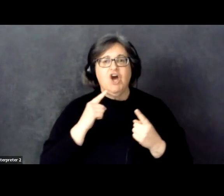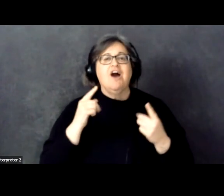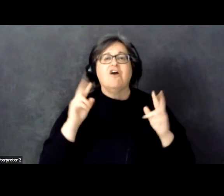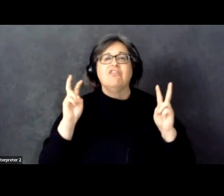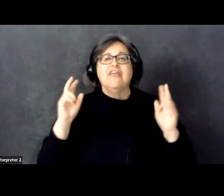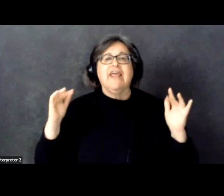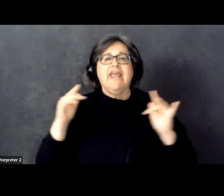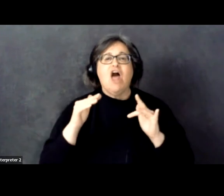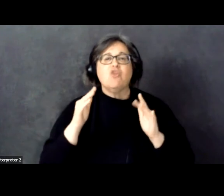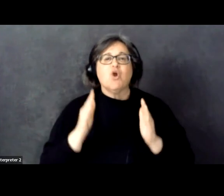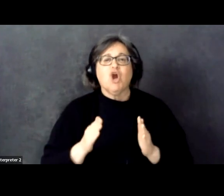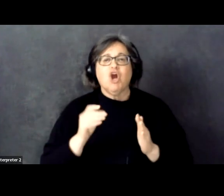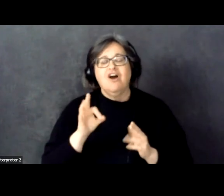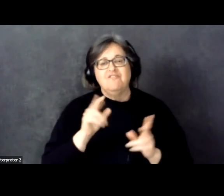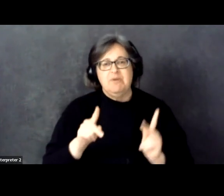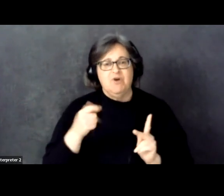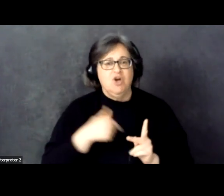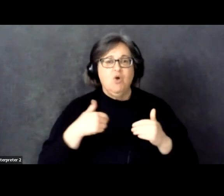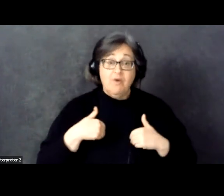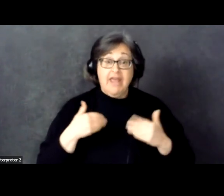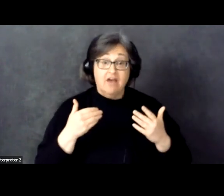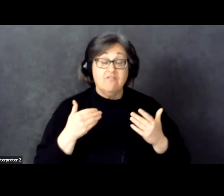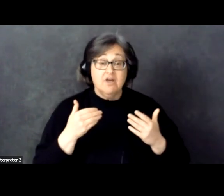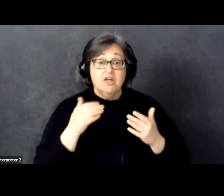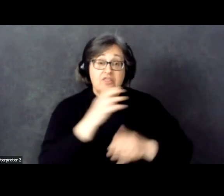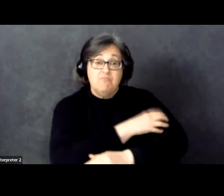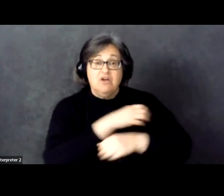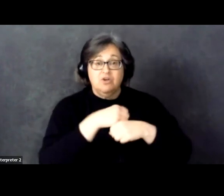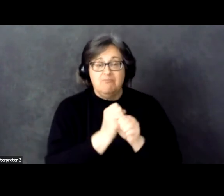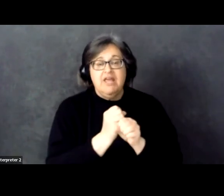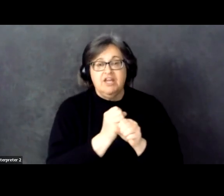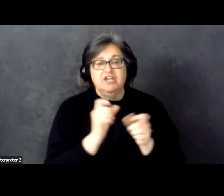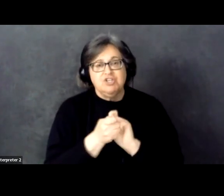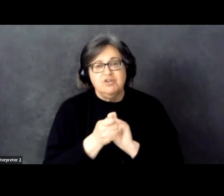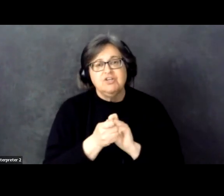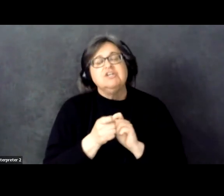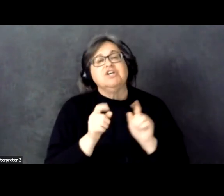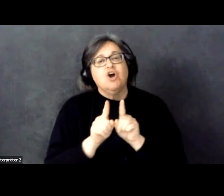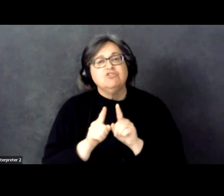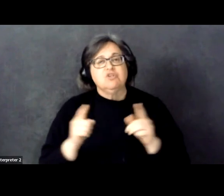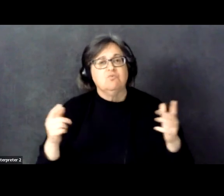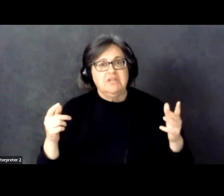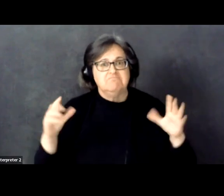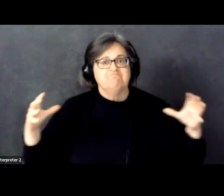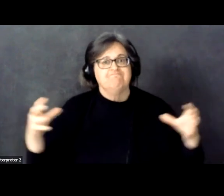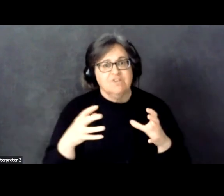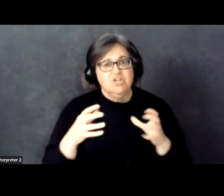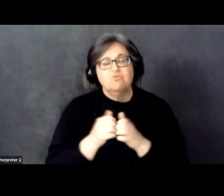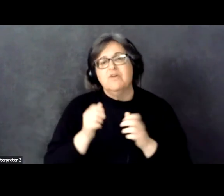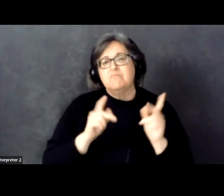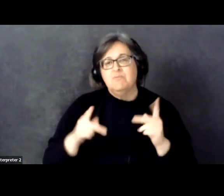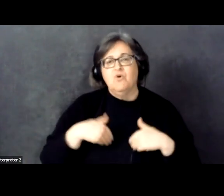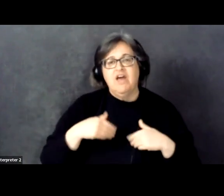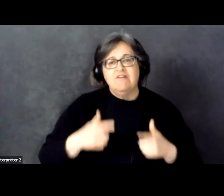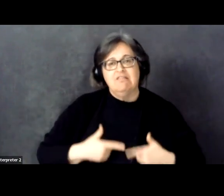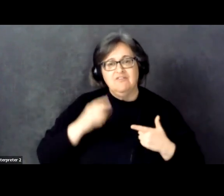people who have the power to make change, but also gather people who have lived experience to speak to the things that we want